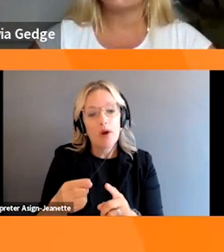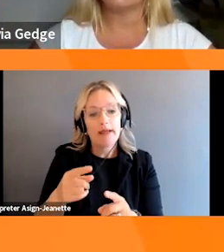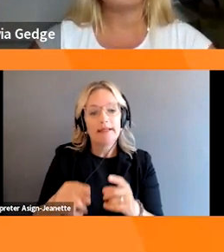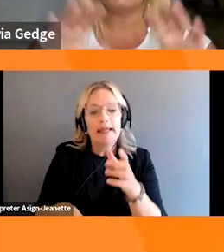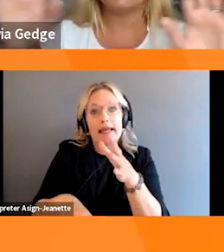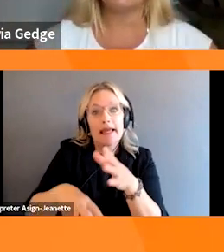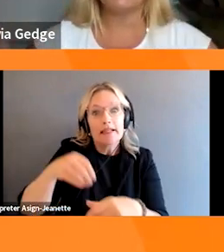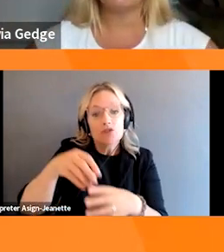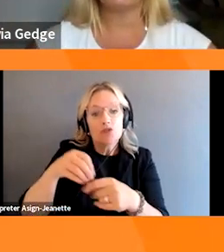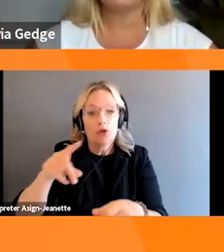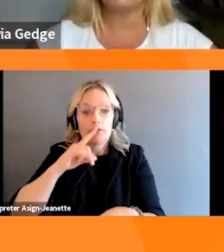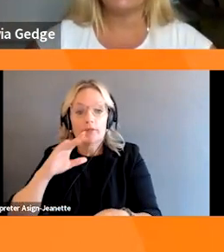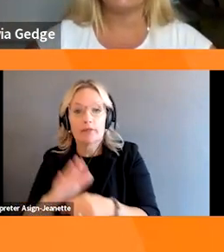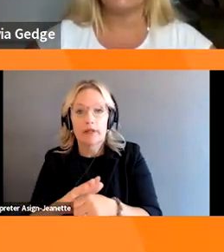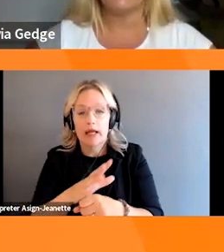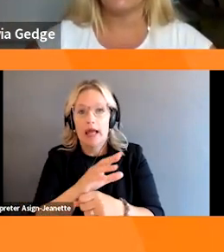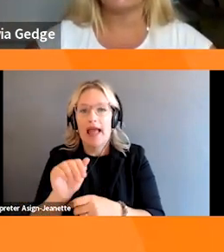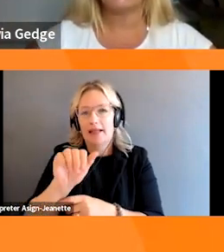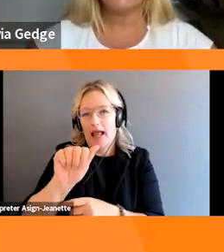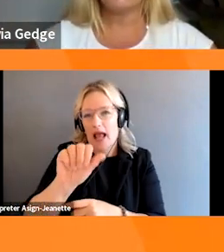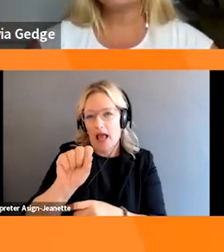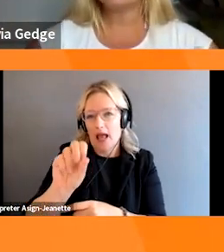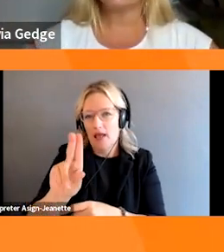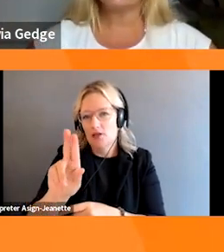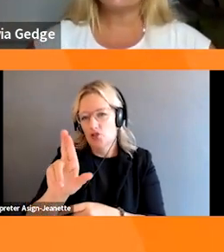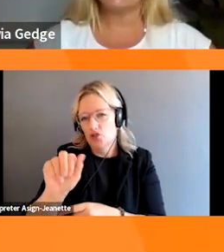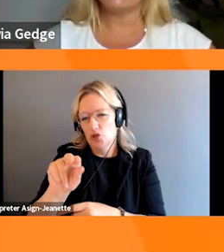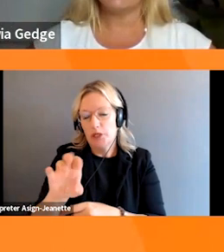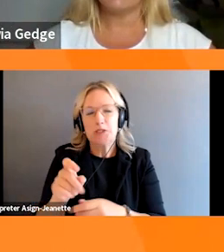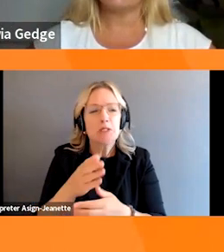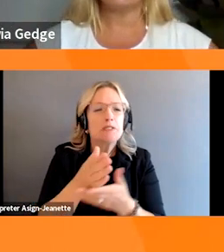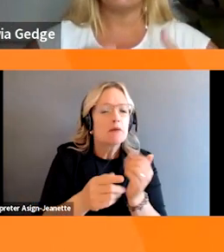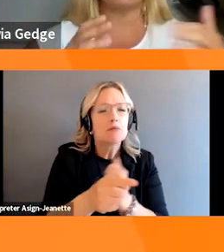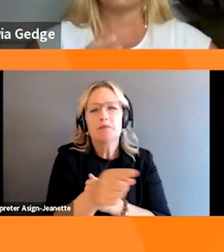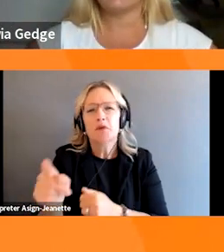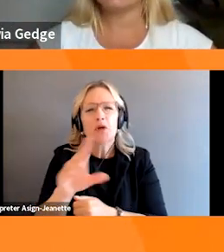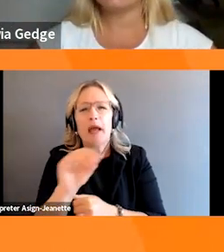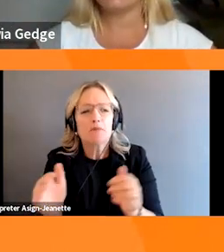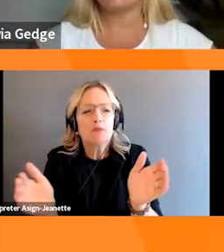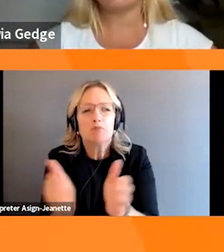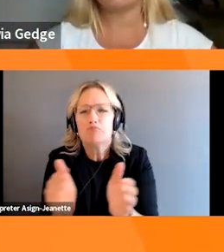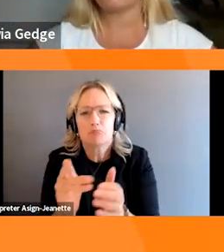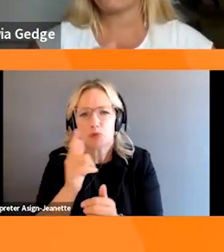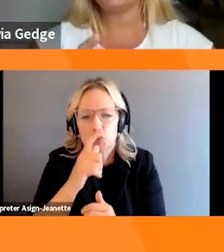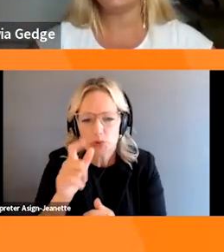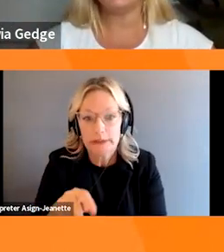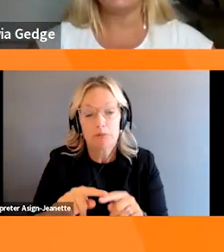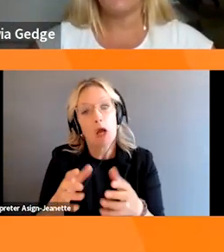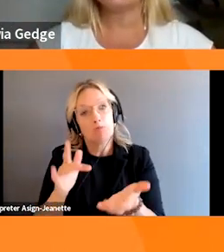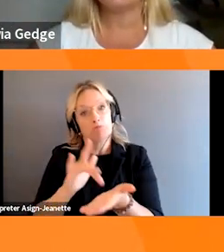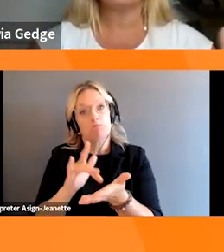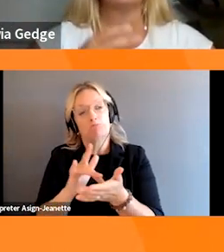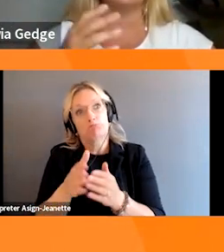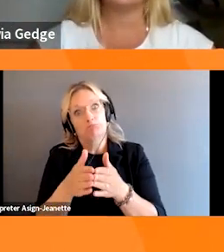that, but it's more for you to, again, be aware. Once you are a specific size, you have a robust